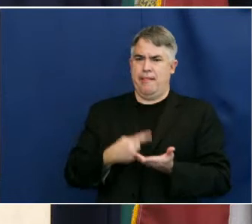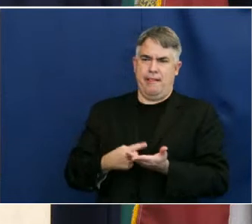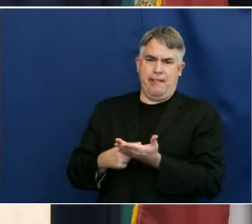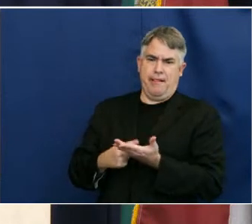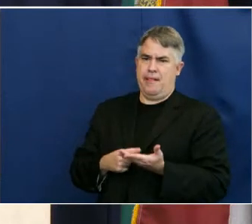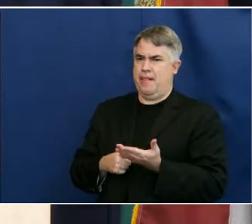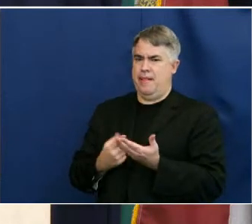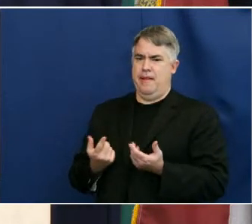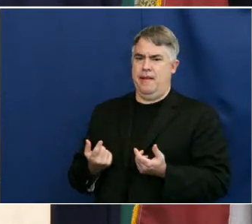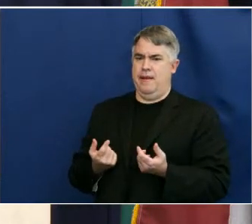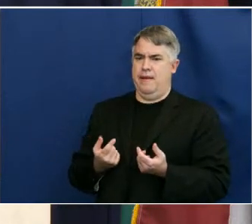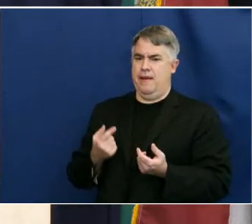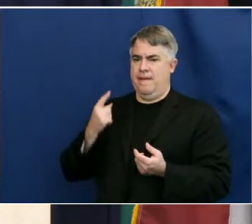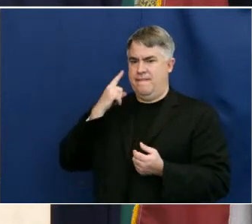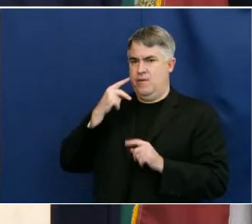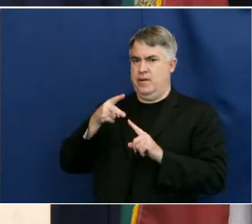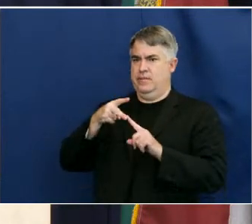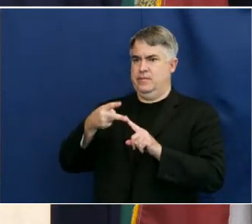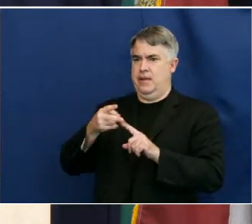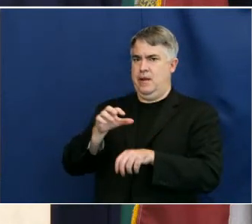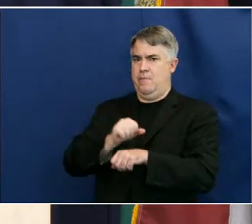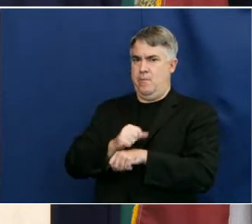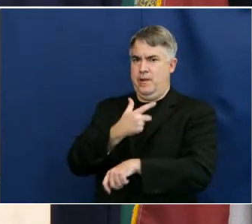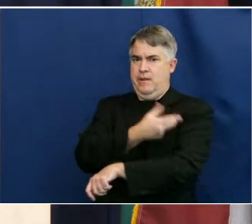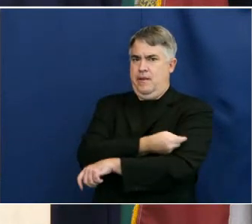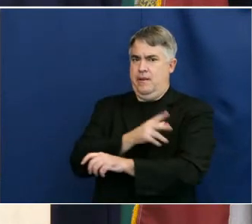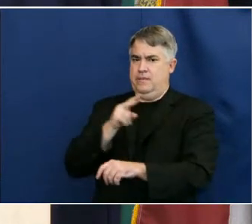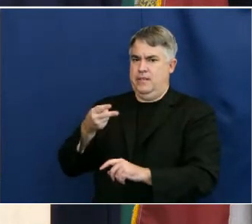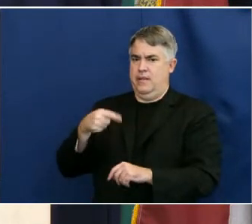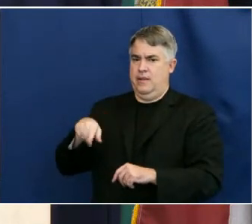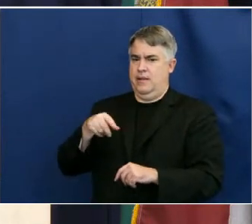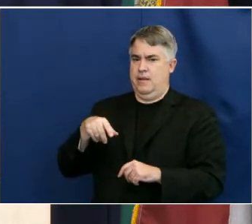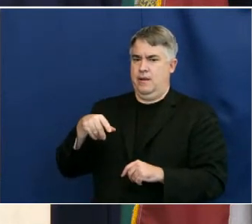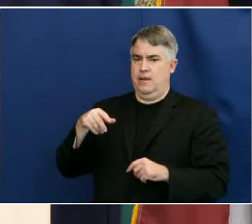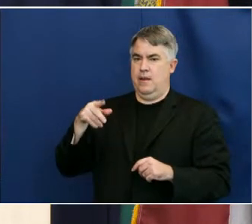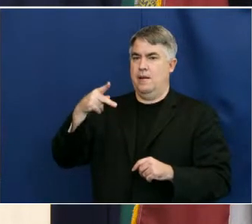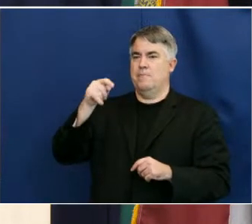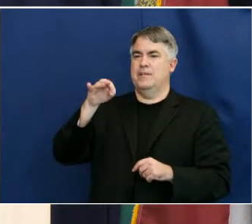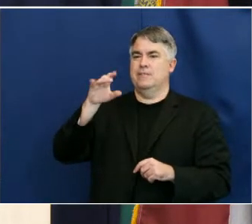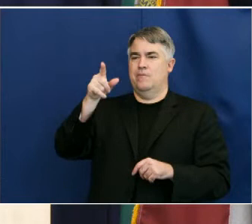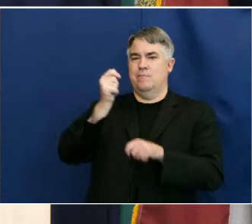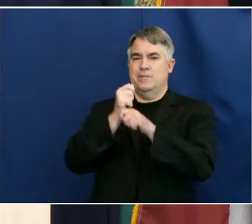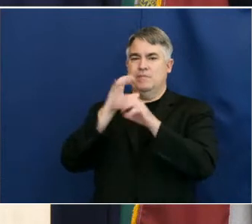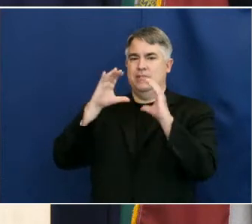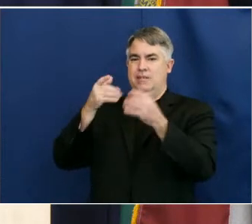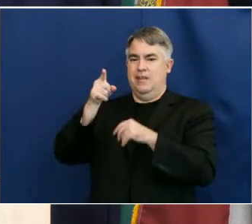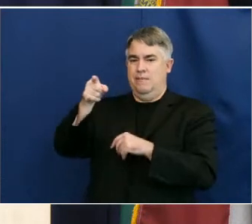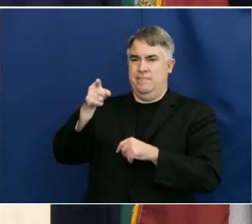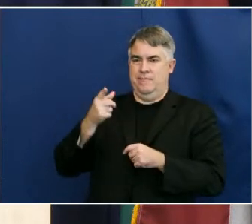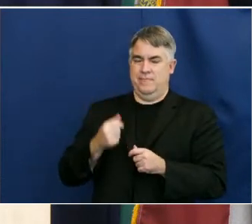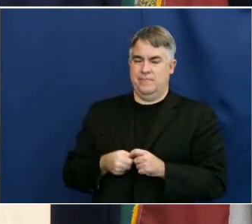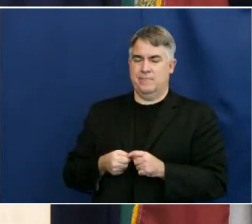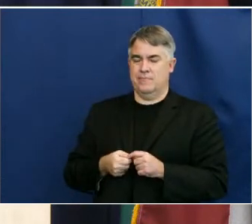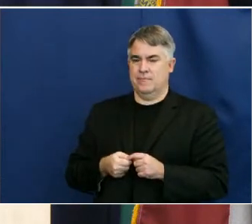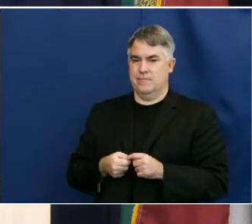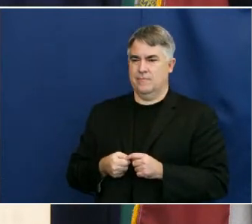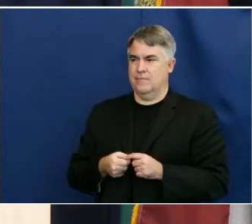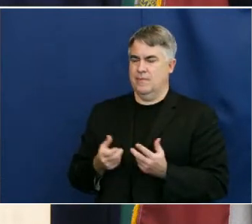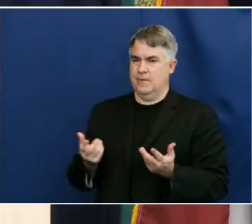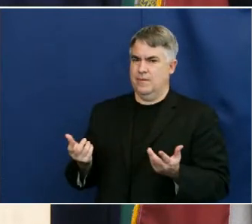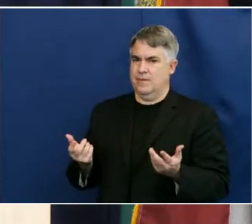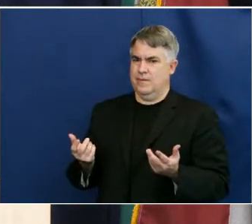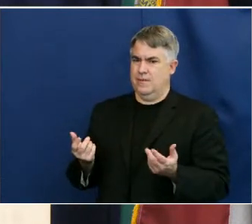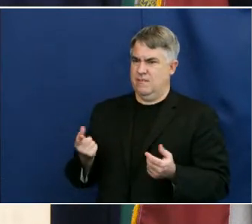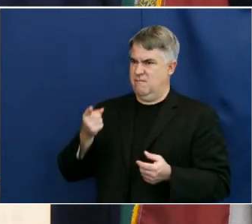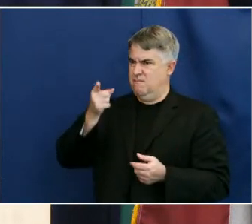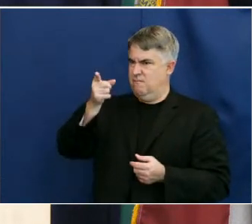waiting for their second doses at Petco Park. That site has indicated they're going to do something like